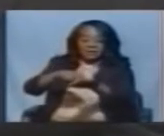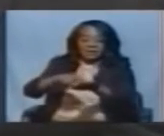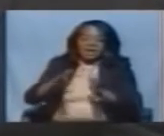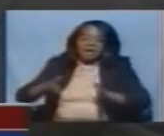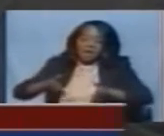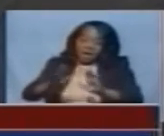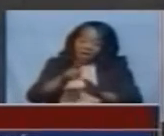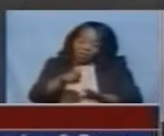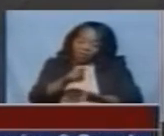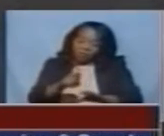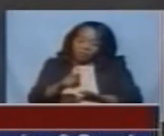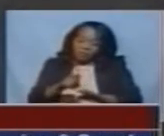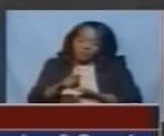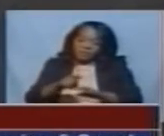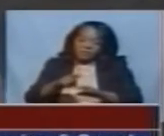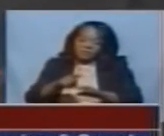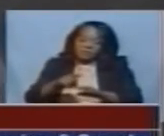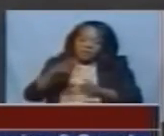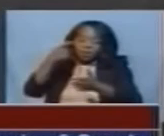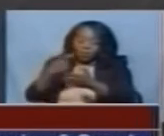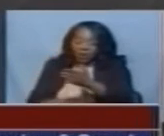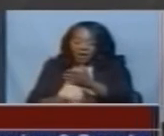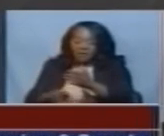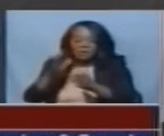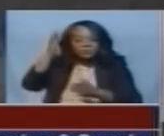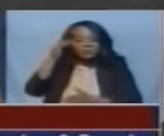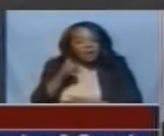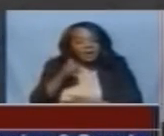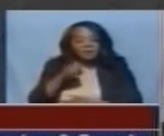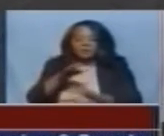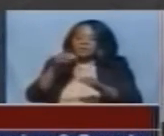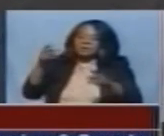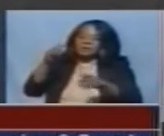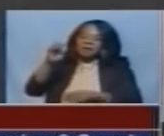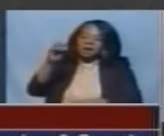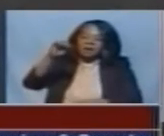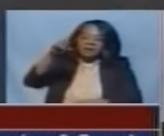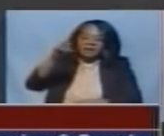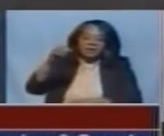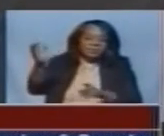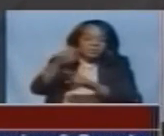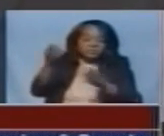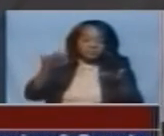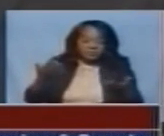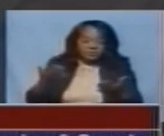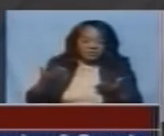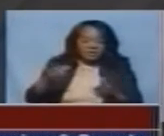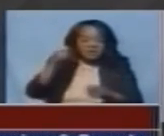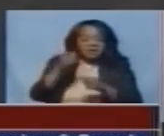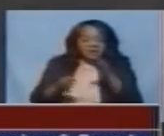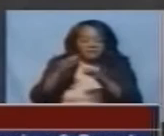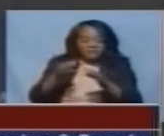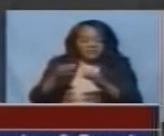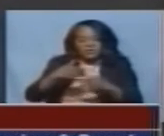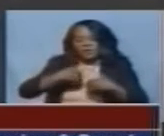you to debrief, to say, why didn't I win this tender? What am I supposed to be doing in this tender? And you allow you. And if you are aggrieved by any